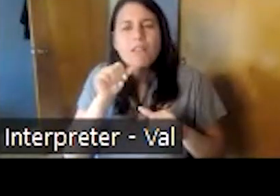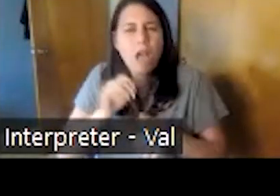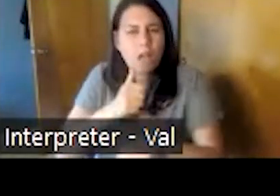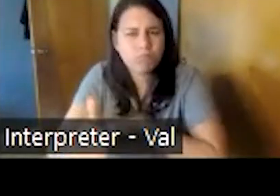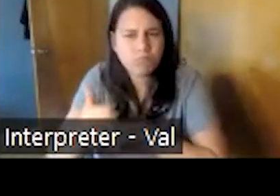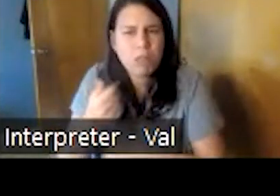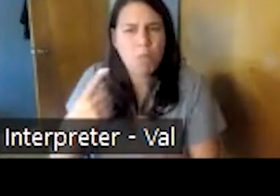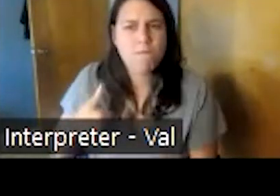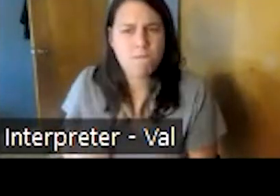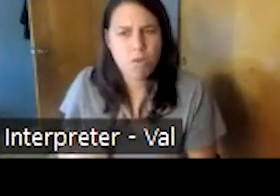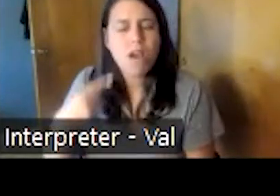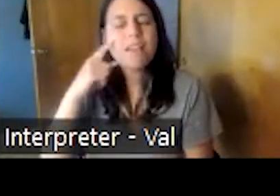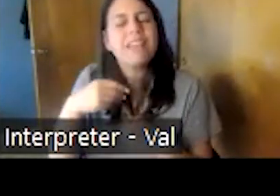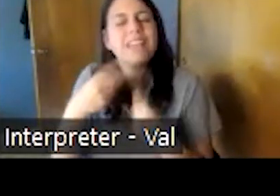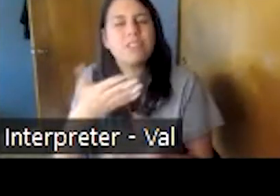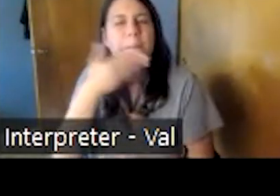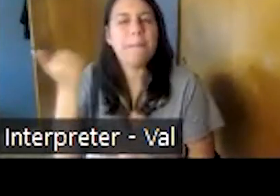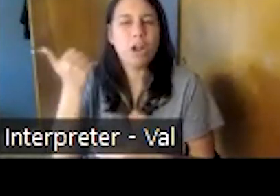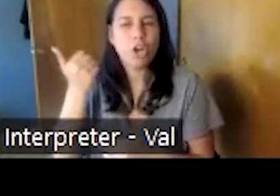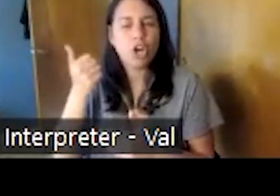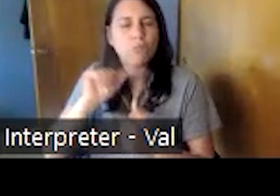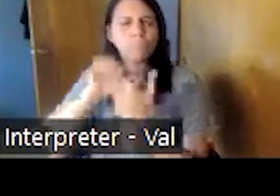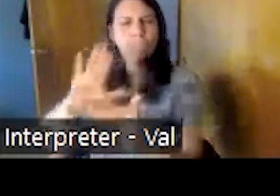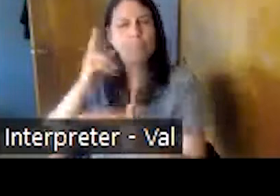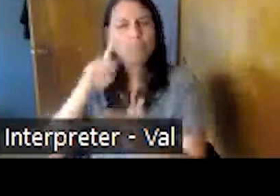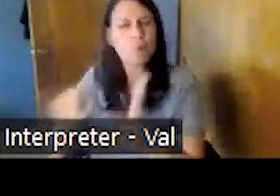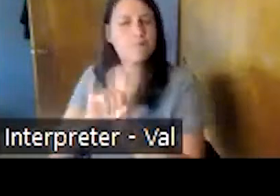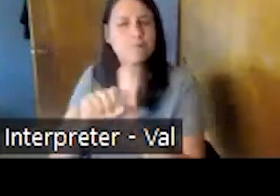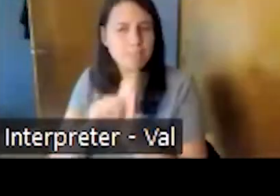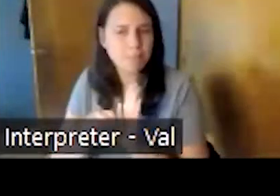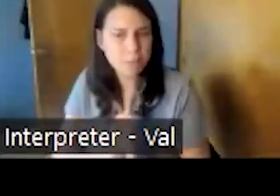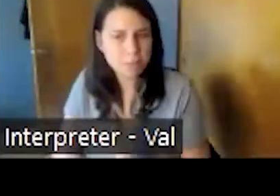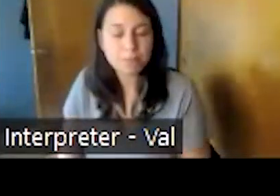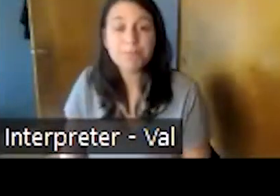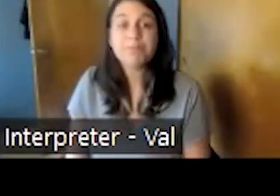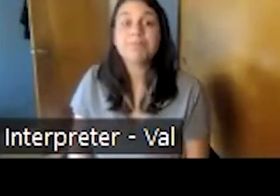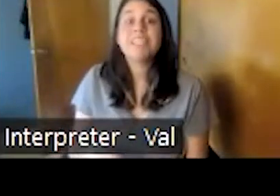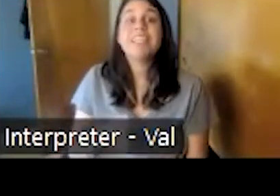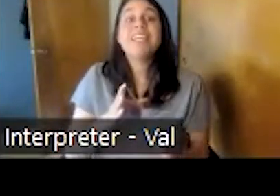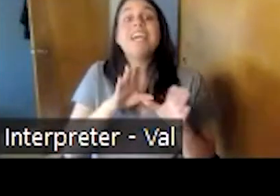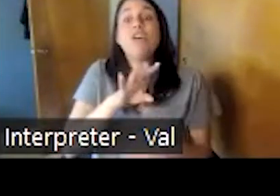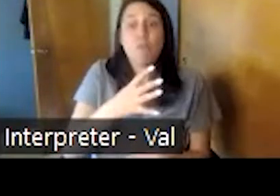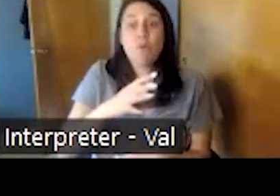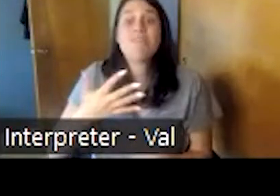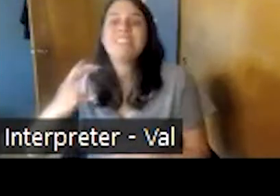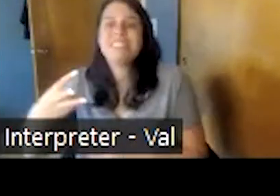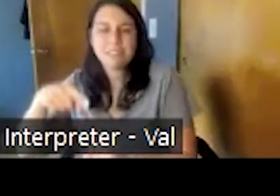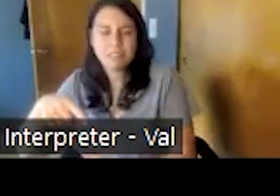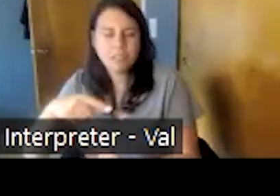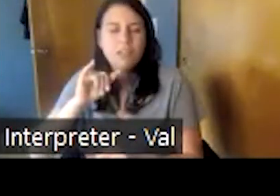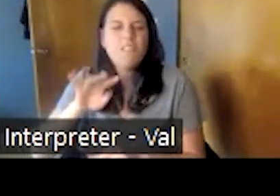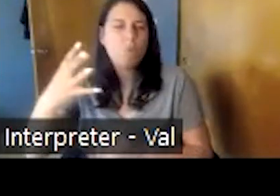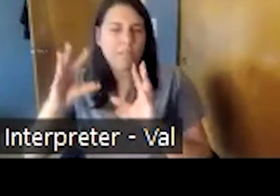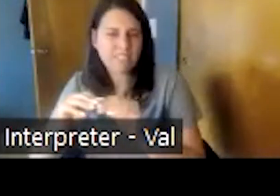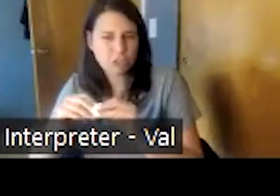PTSD symptoms. In Module 6, this begins with the 4th session. We begin the teaching of cognitive restructuring.